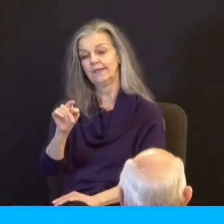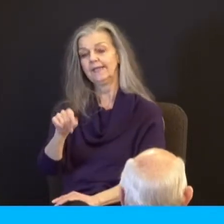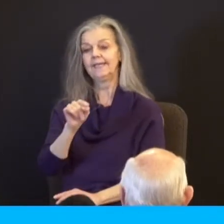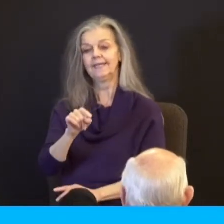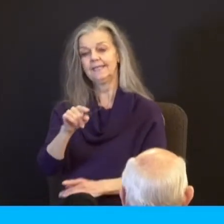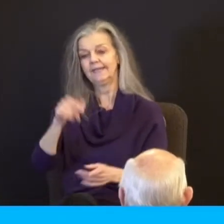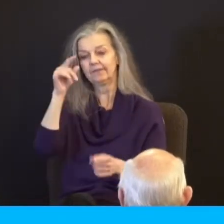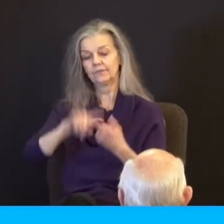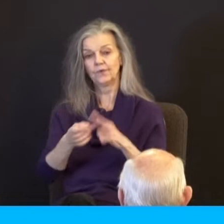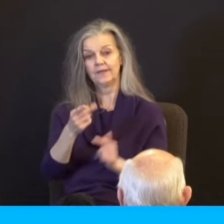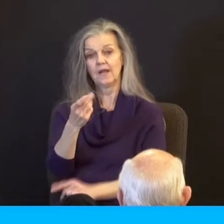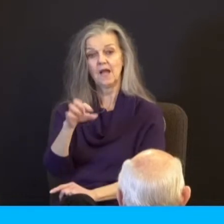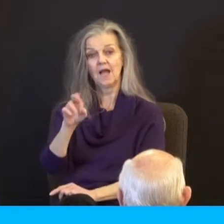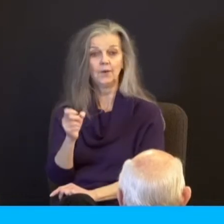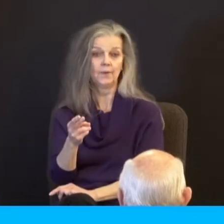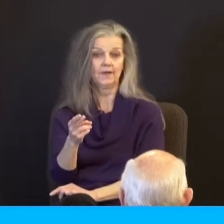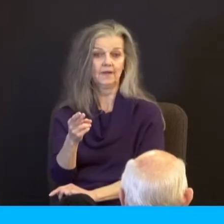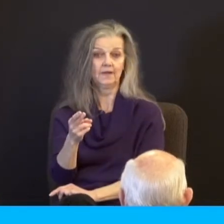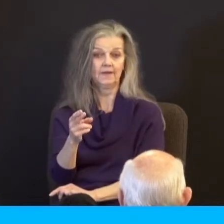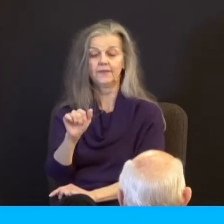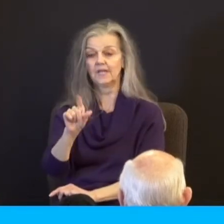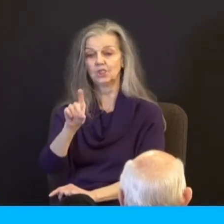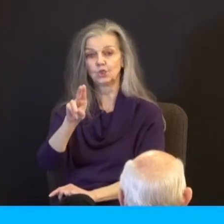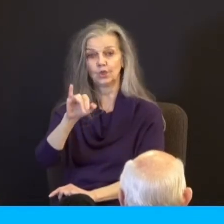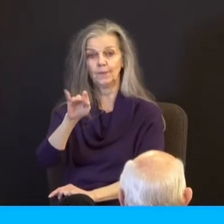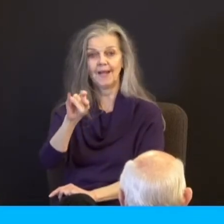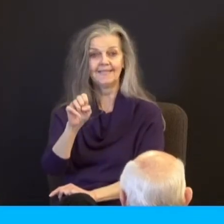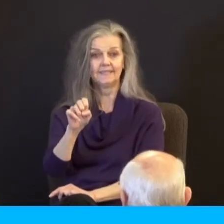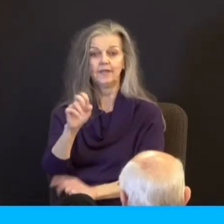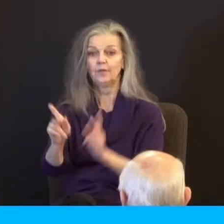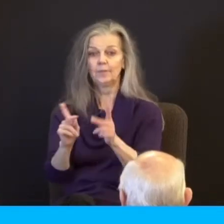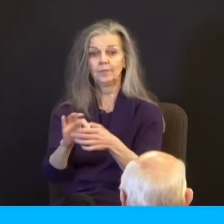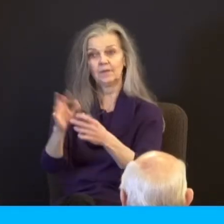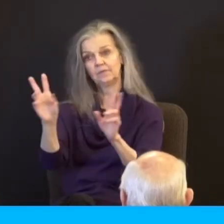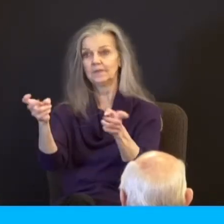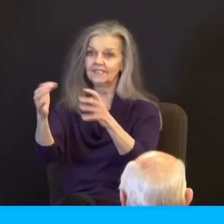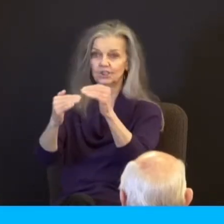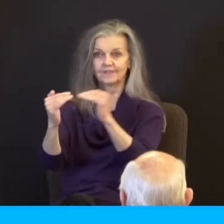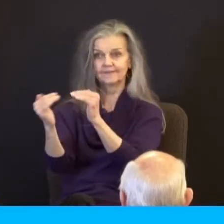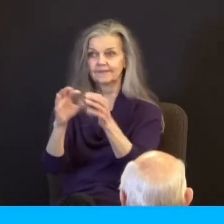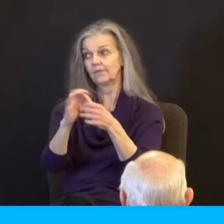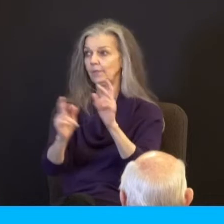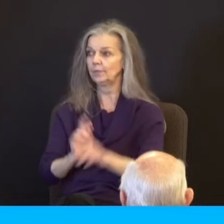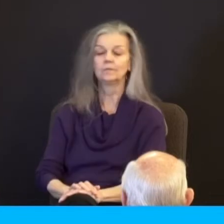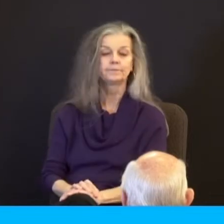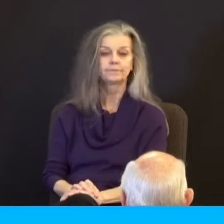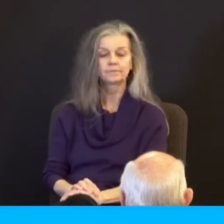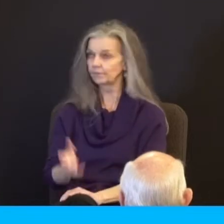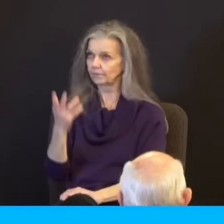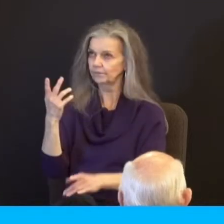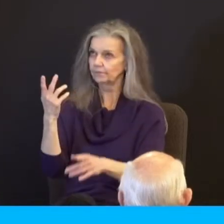friend Hira, that is the noble race guy of the Adullamite, which are the people of justice, or justice of the people. Wait a